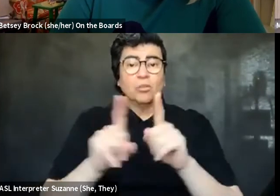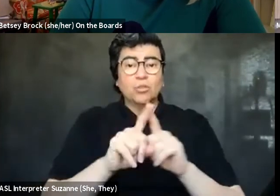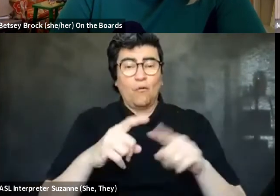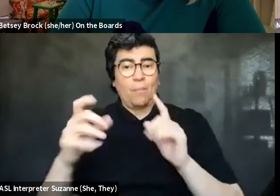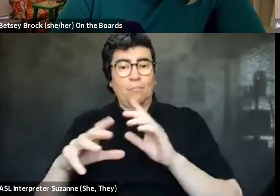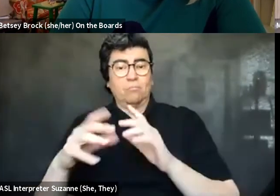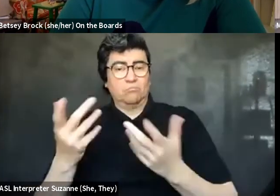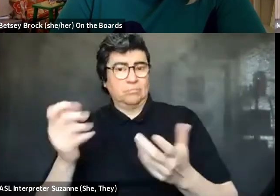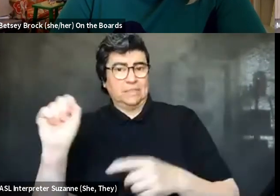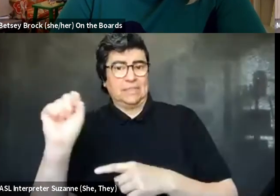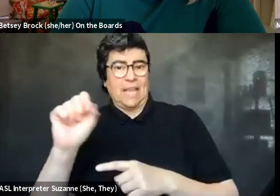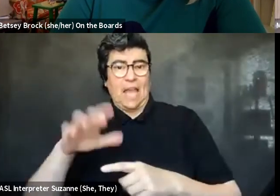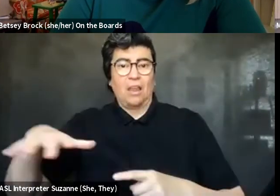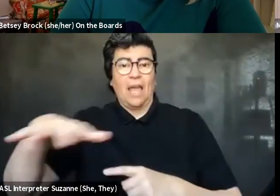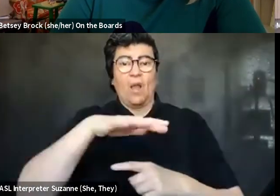outside Seattle.